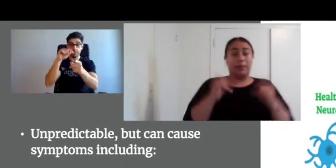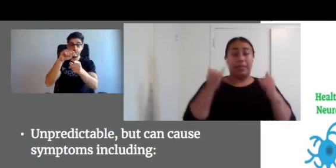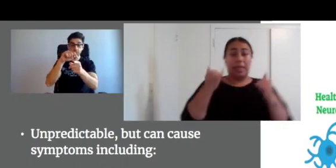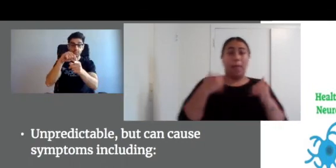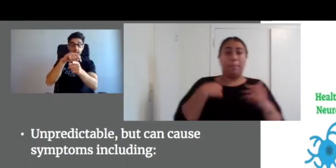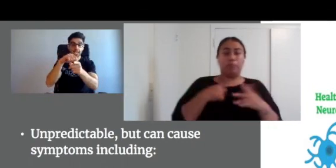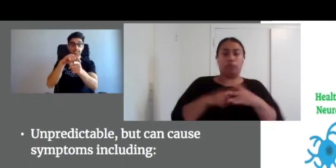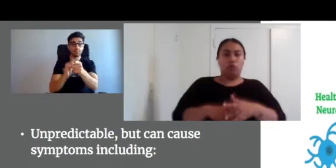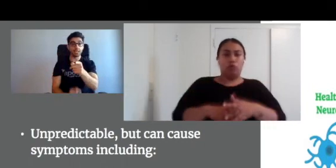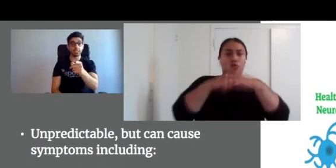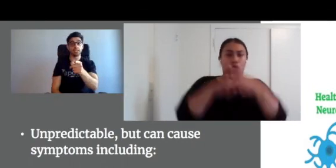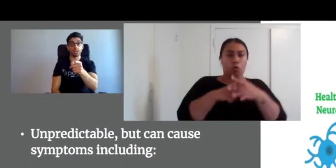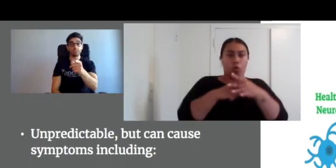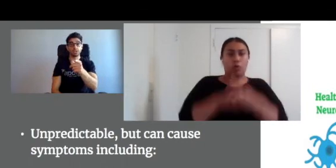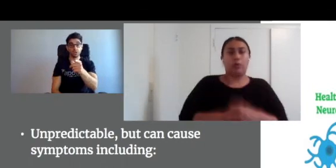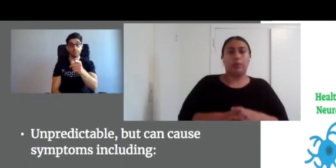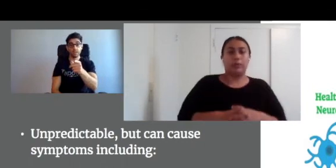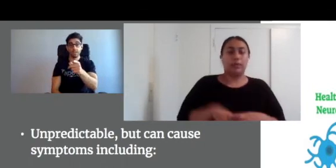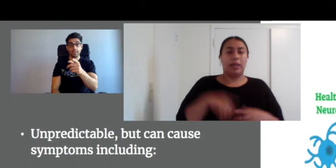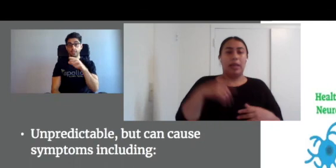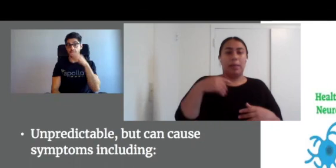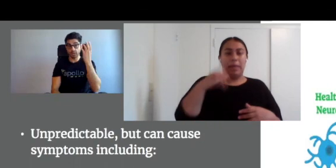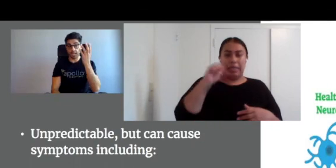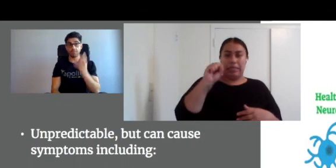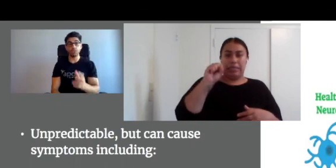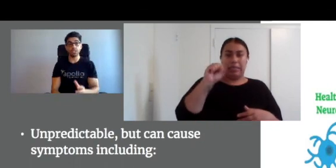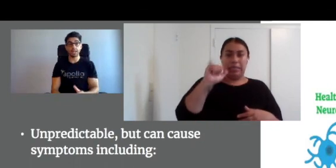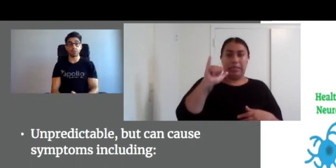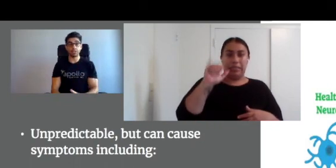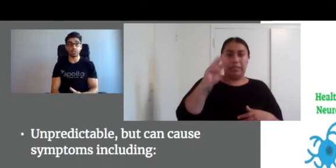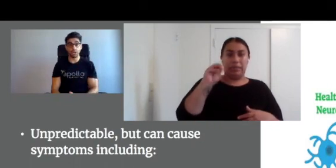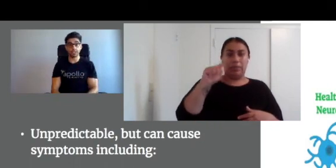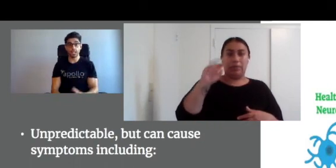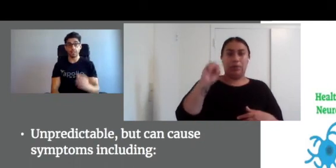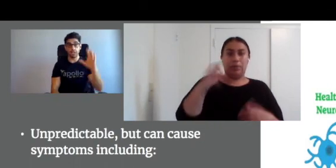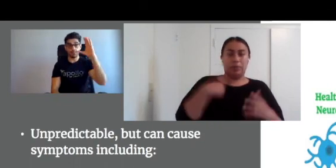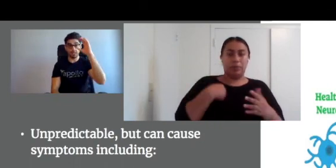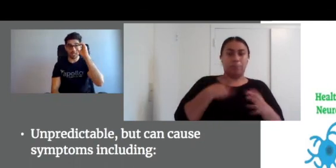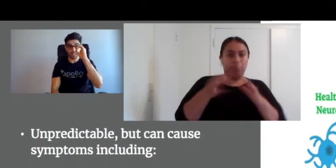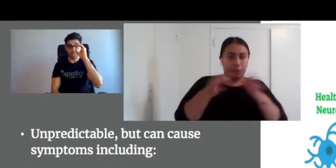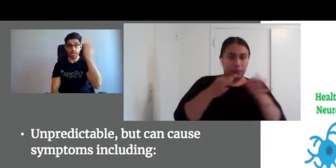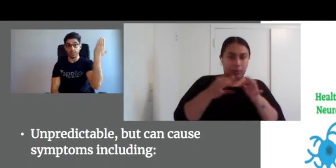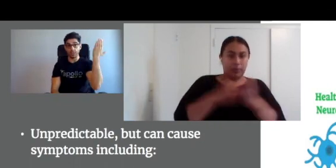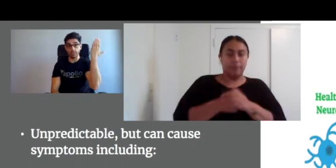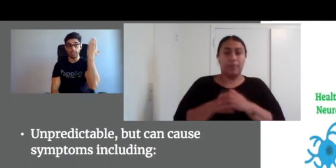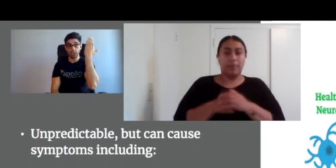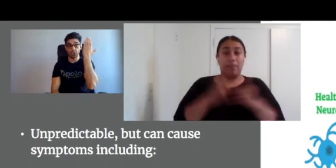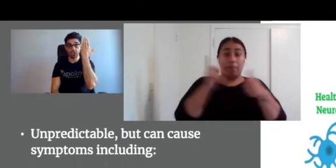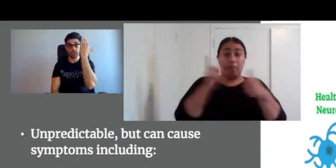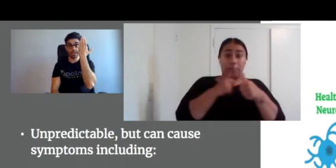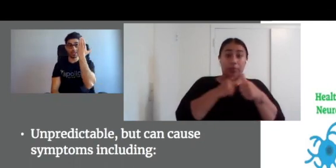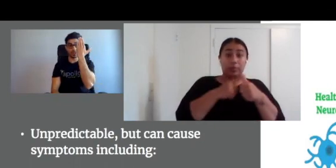If the immune system attacks the myelin in the optic nerve, then there can be unilateral vision loss, there can be a tunneling, there can